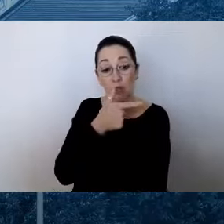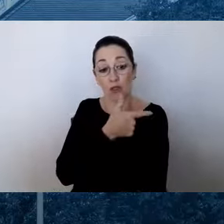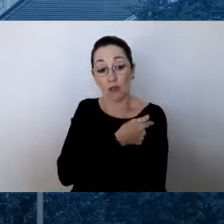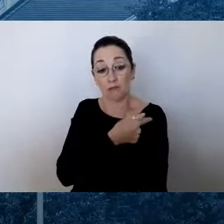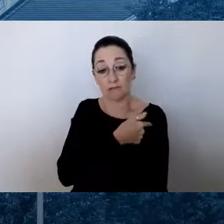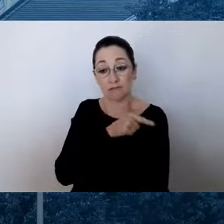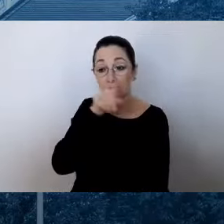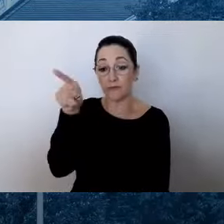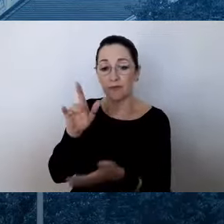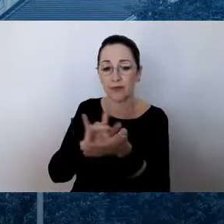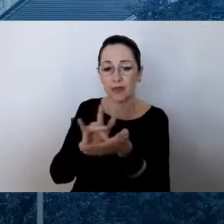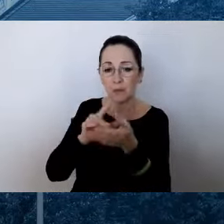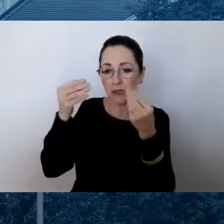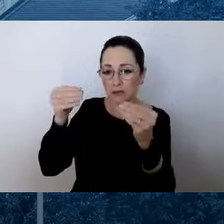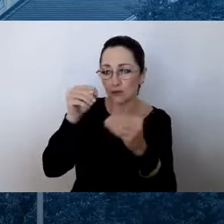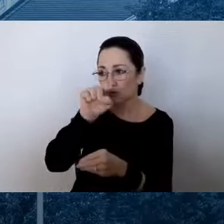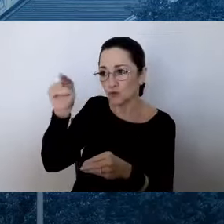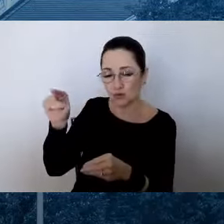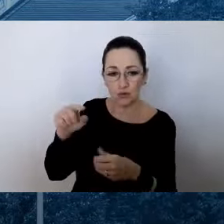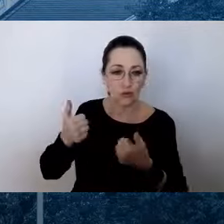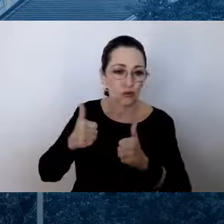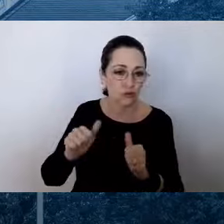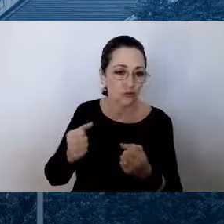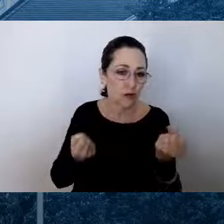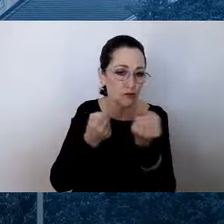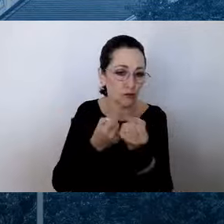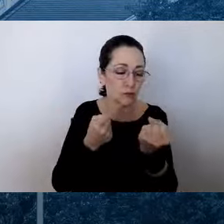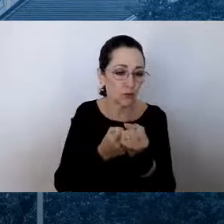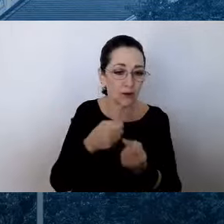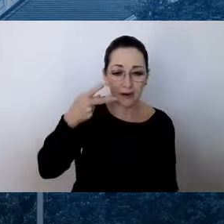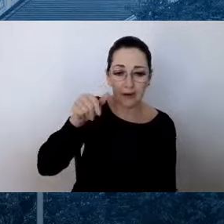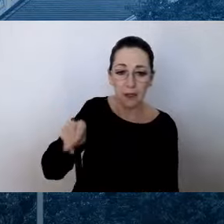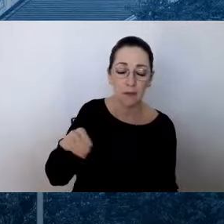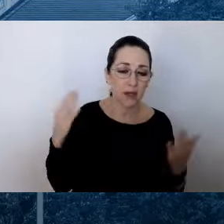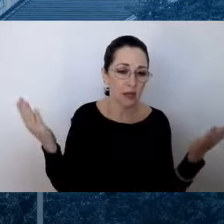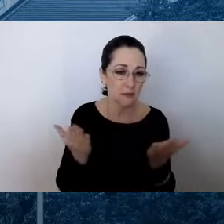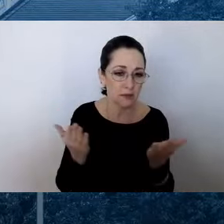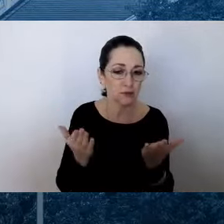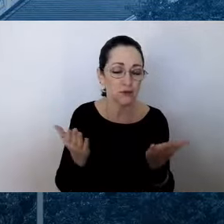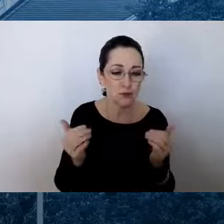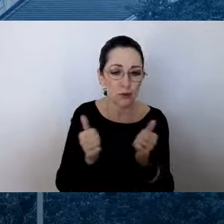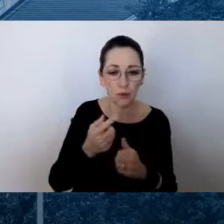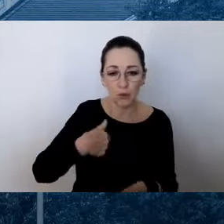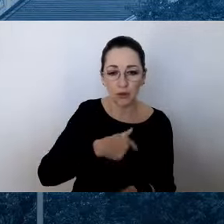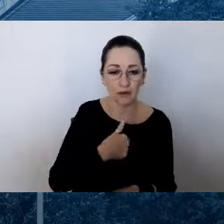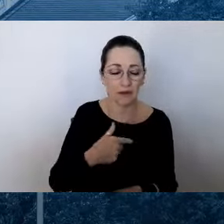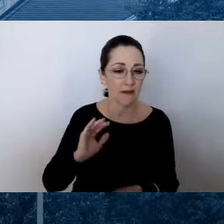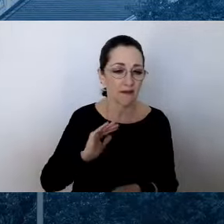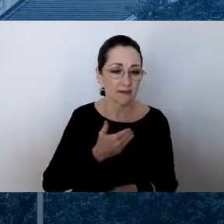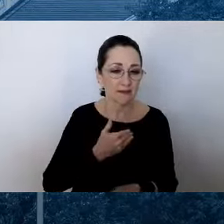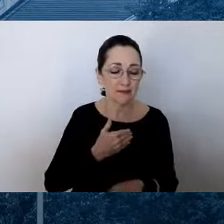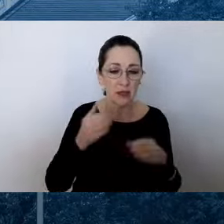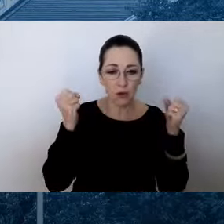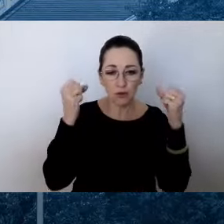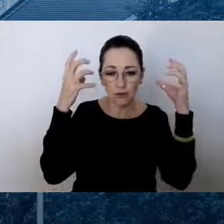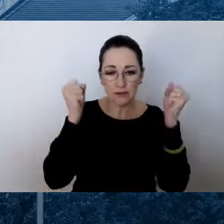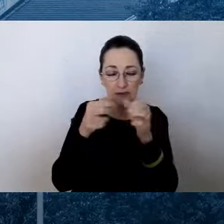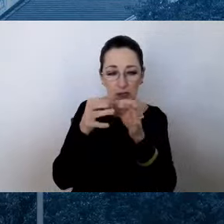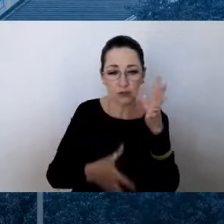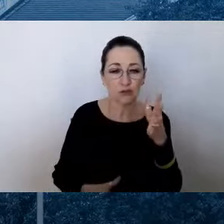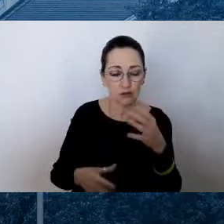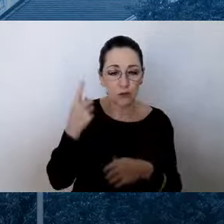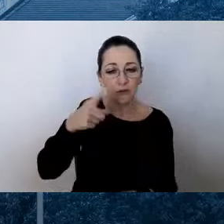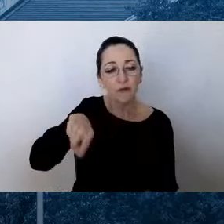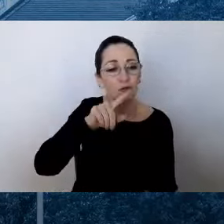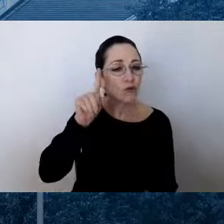a little bit about that later. Pam is with us again as well, our sign language expert for the deaf and hard